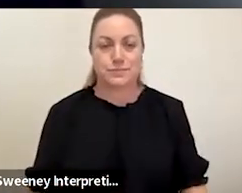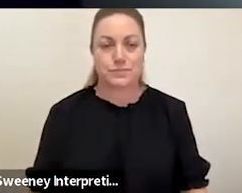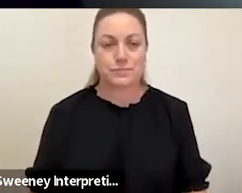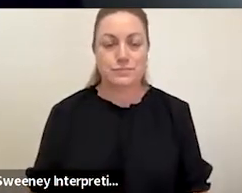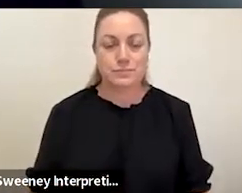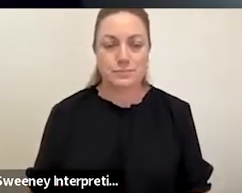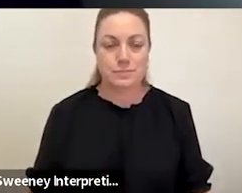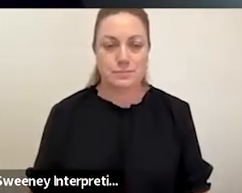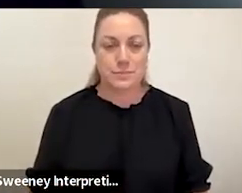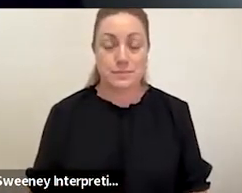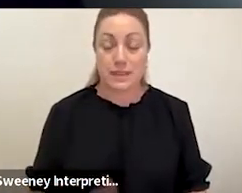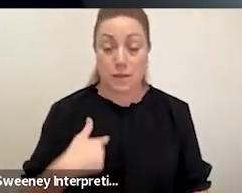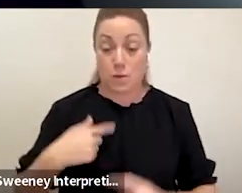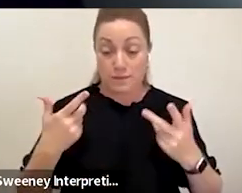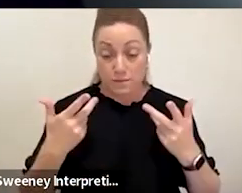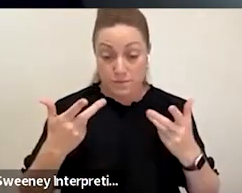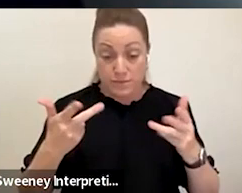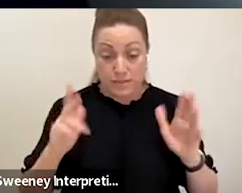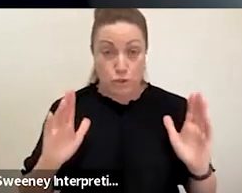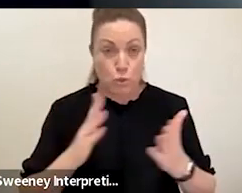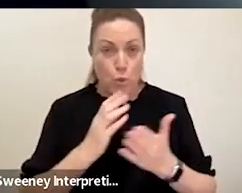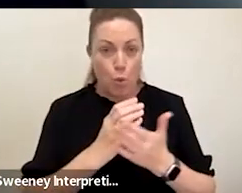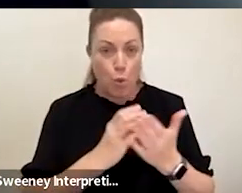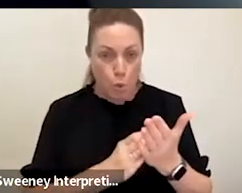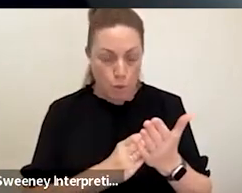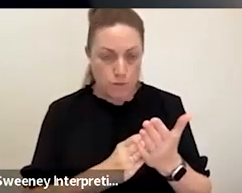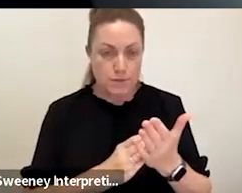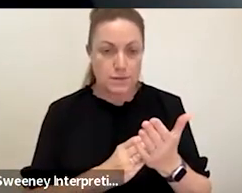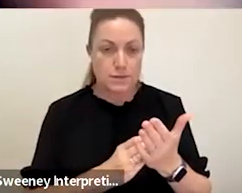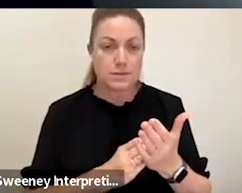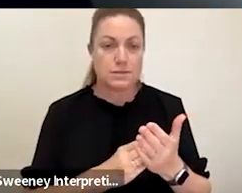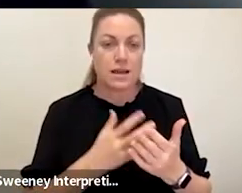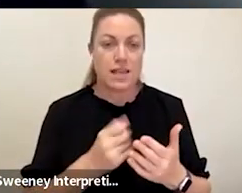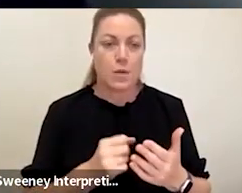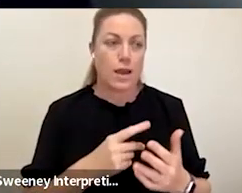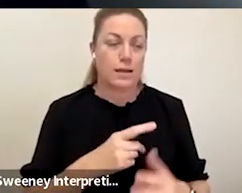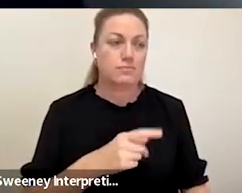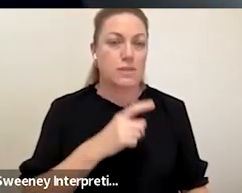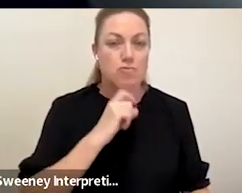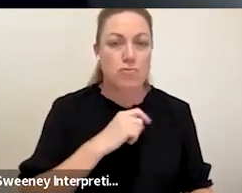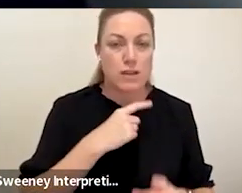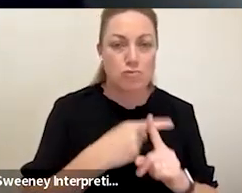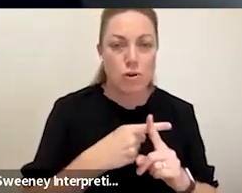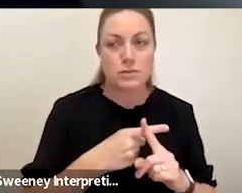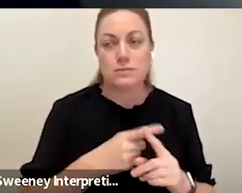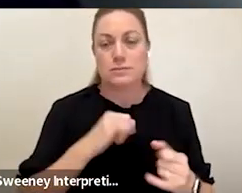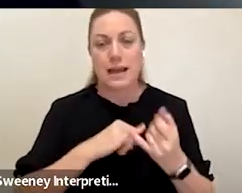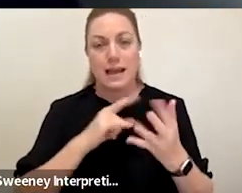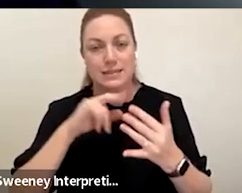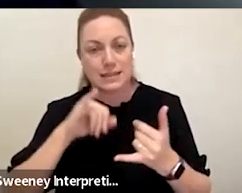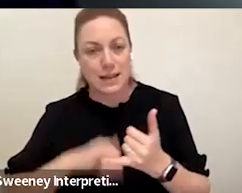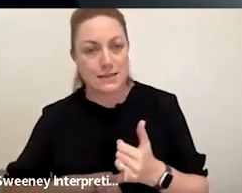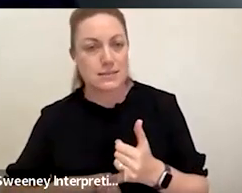I got through the short course and the group started. We started getting, Red Cross and SES and people from